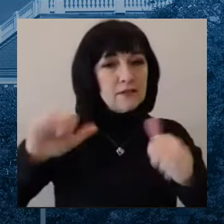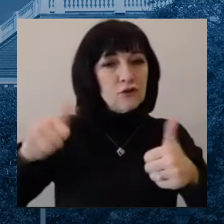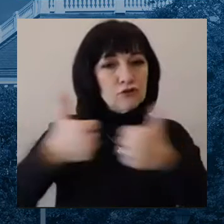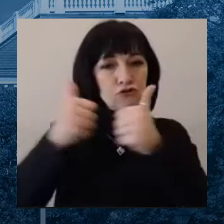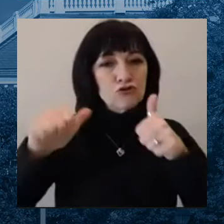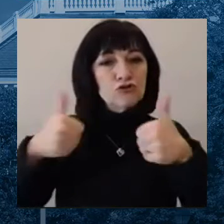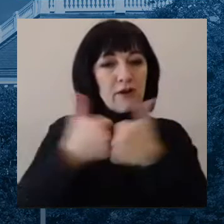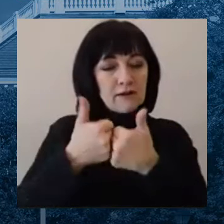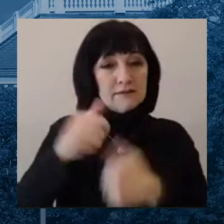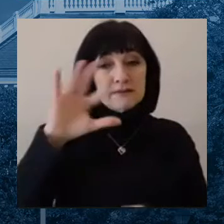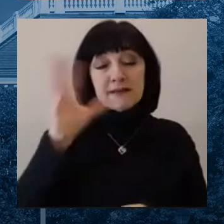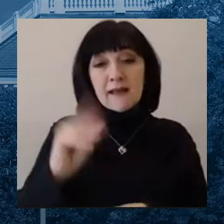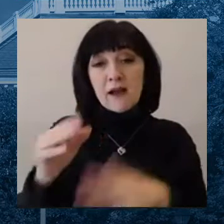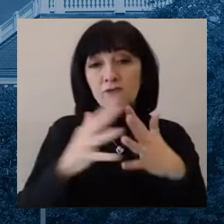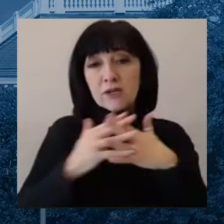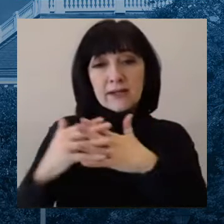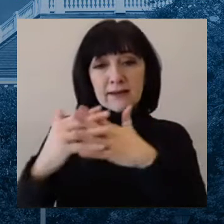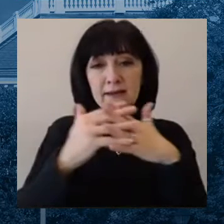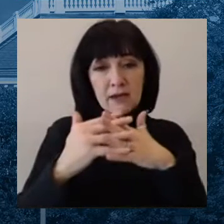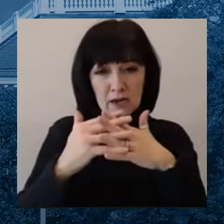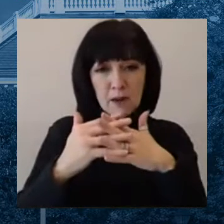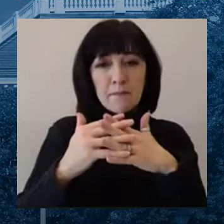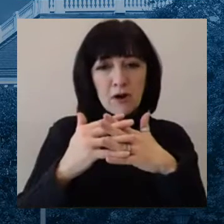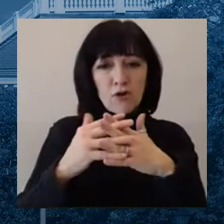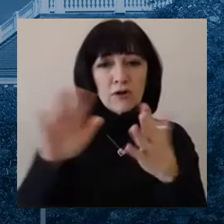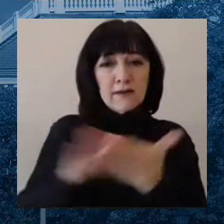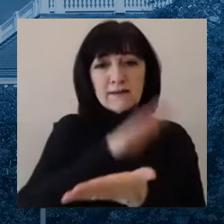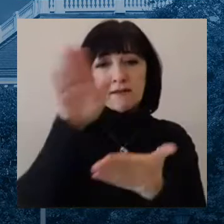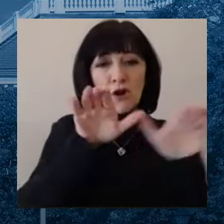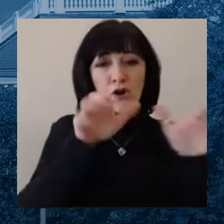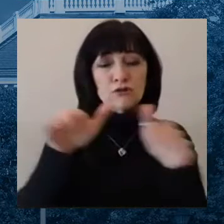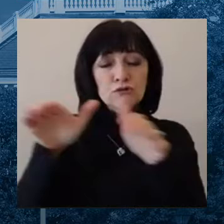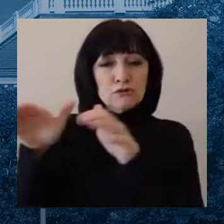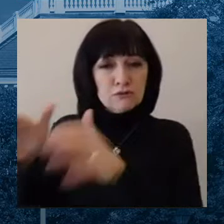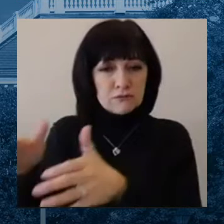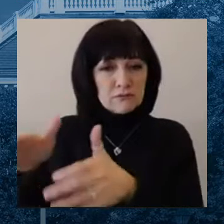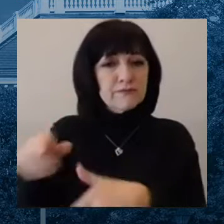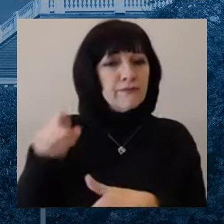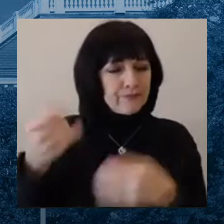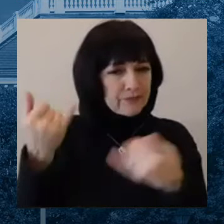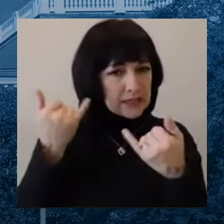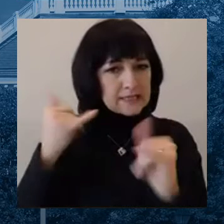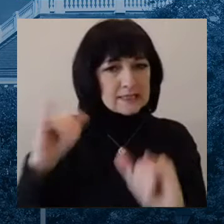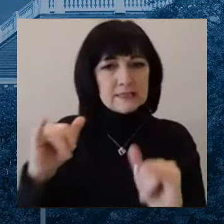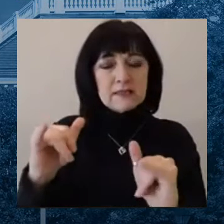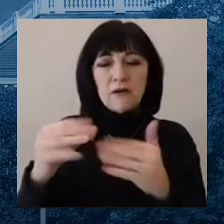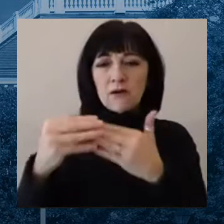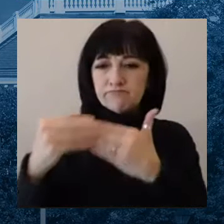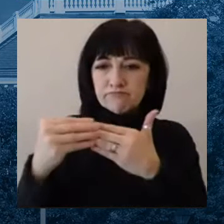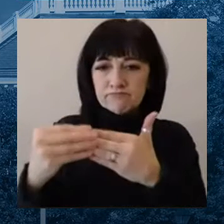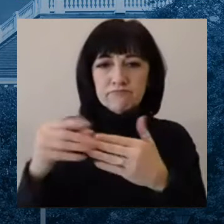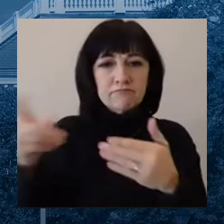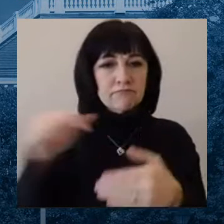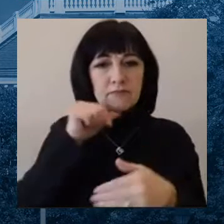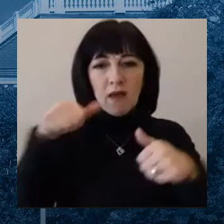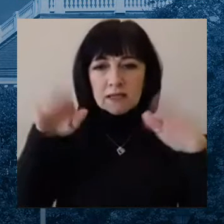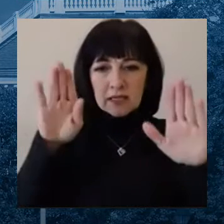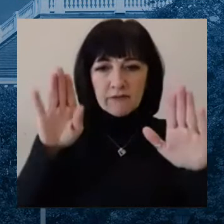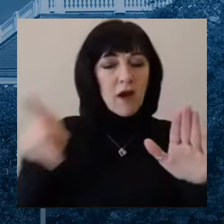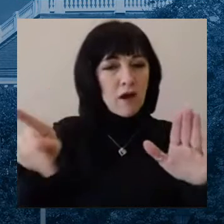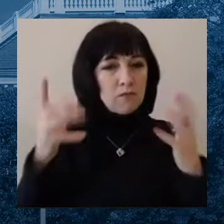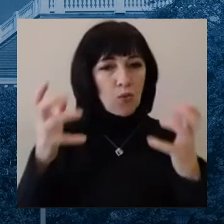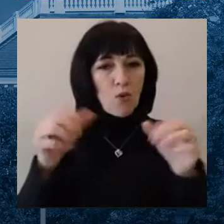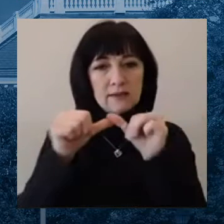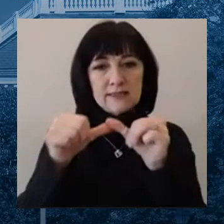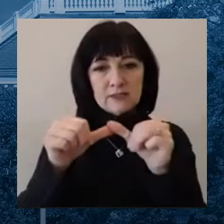and fraternities remain steadfast as they continue to encourage, to educate, and motivate